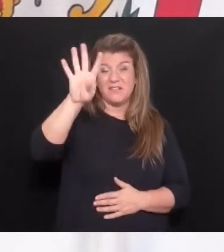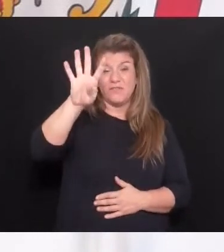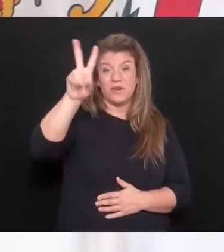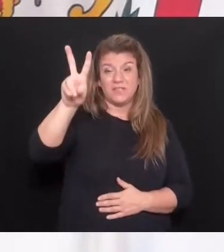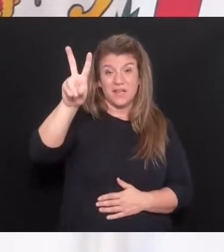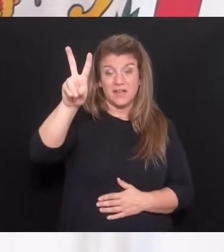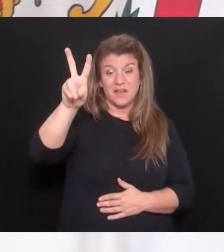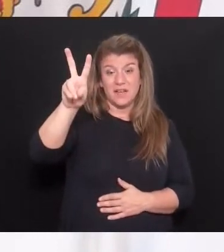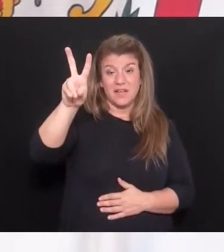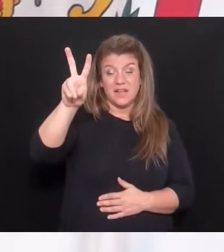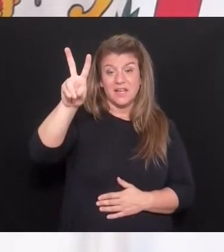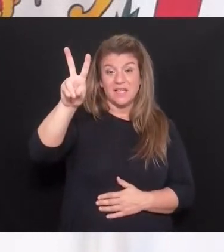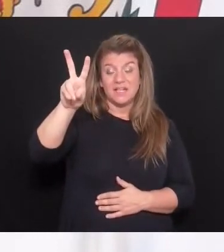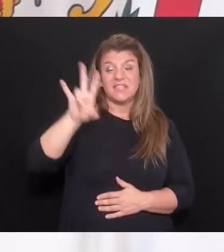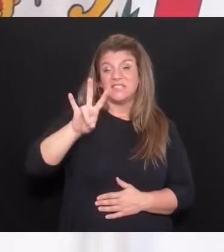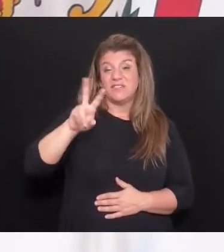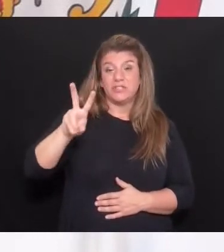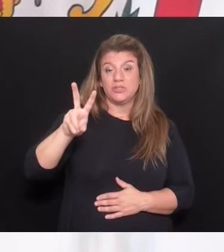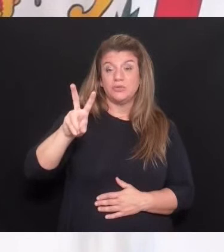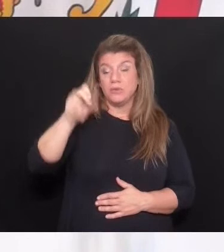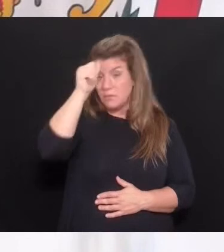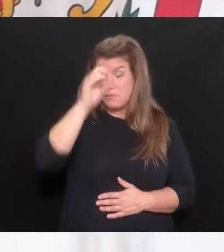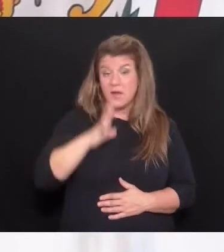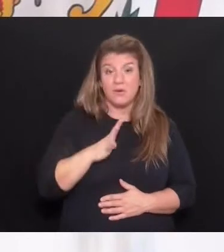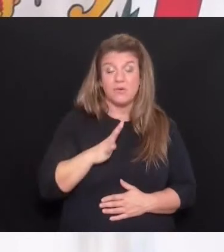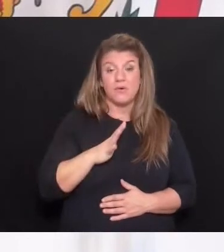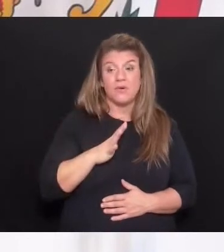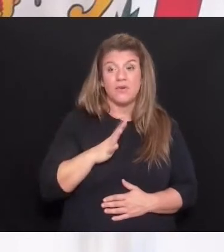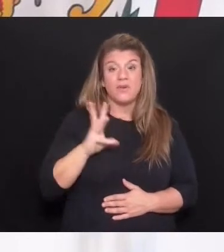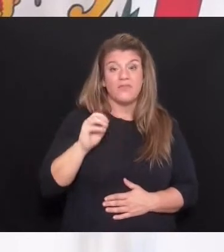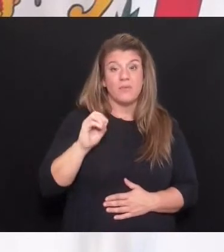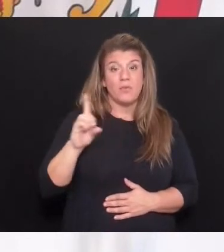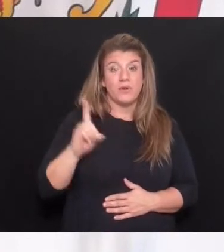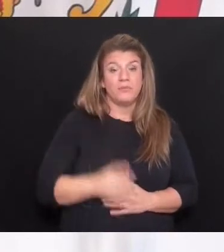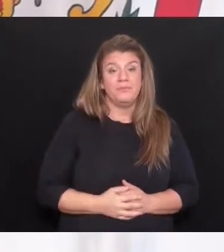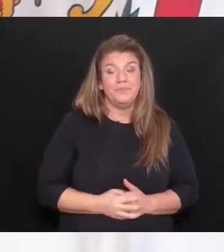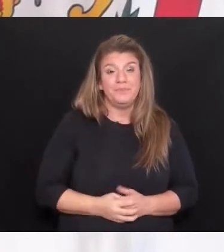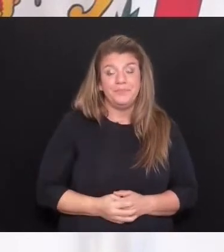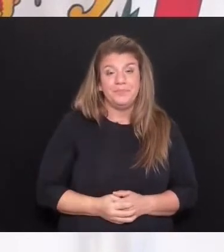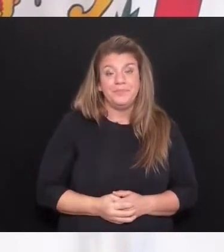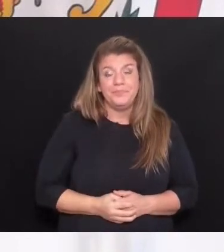3,642nd death in West Virginia is a 72-year-old male from Wood County.